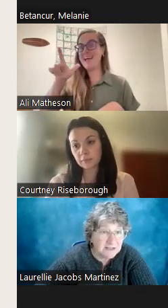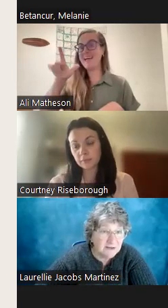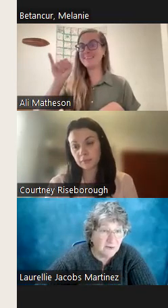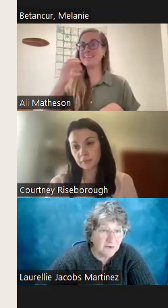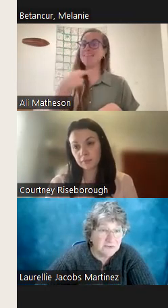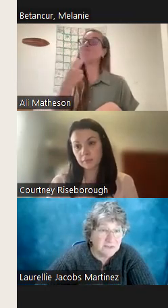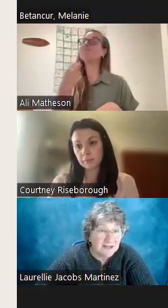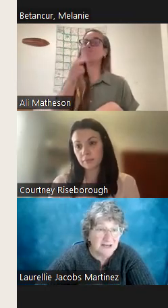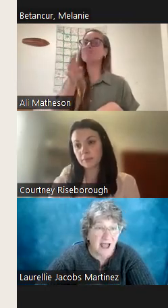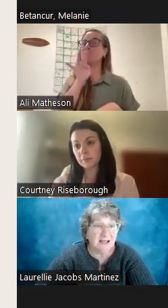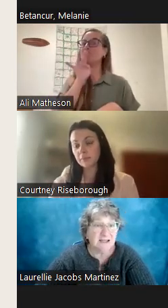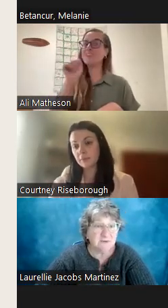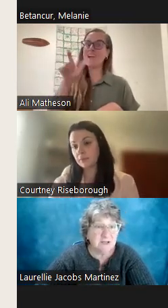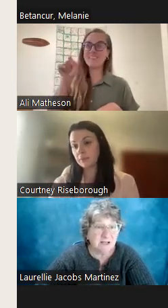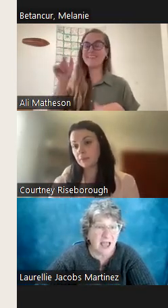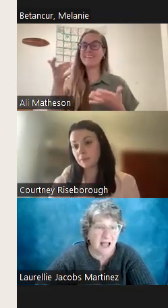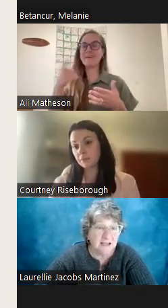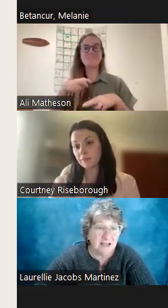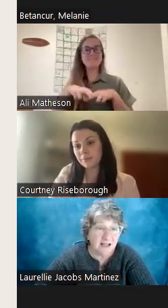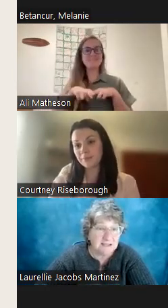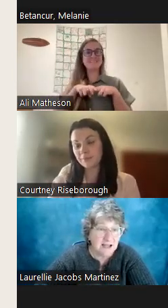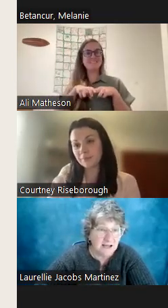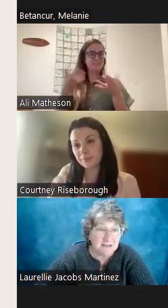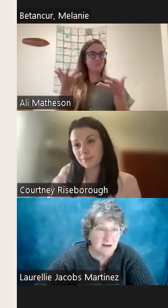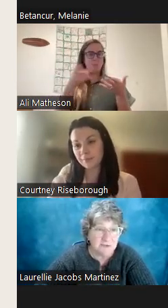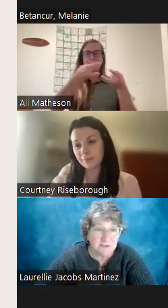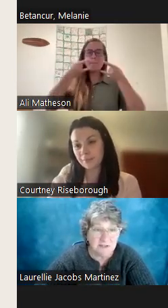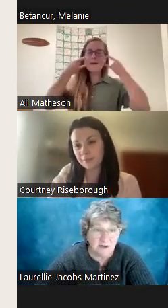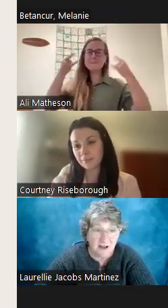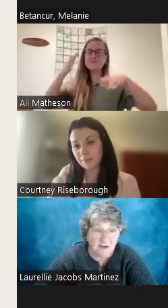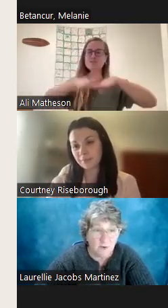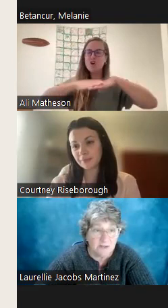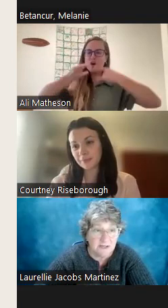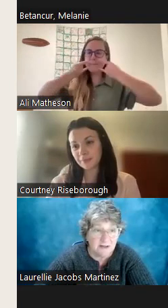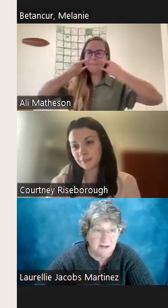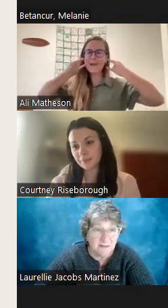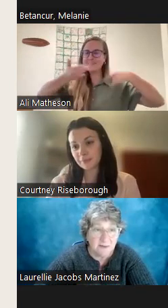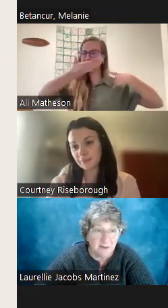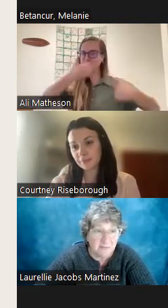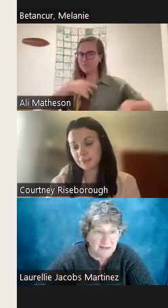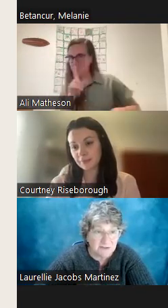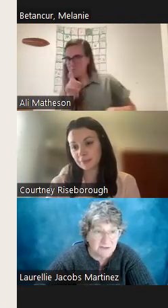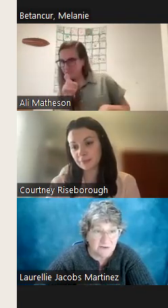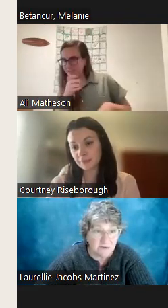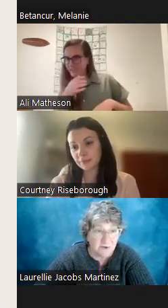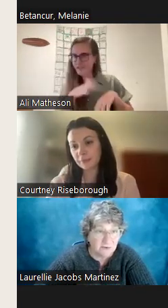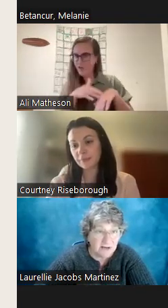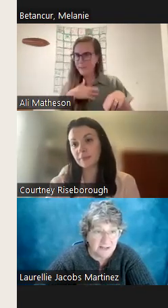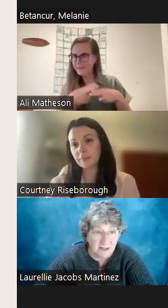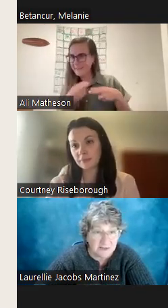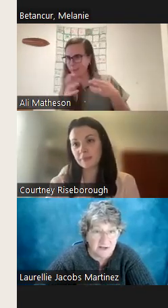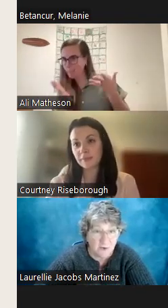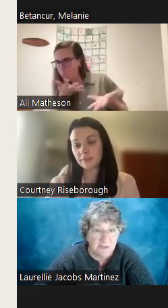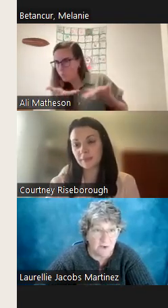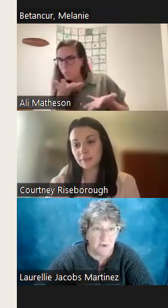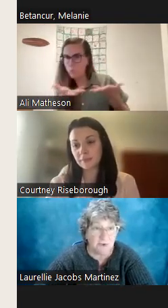they didn't know who's next. At Allie, she was yelling, Allie, Allie's next. And I was just sitting there. I had no idea. People had masks on, so I couldn't read any